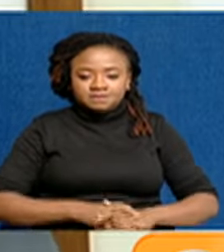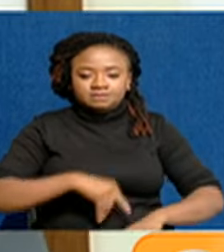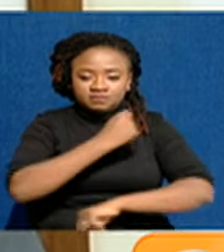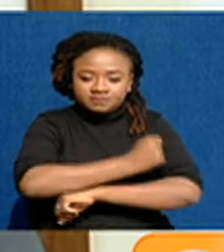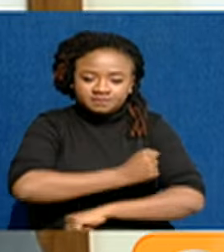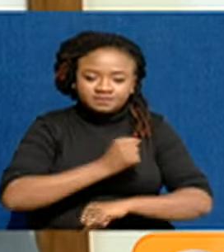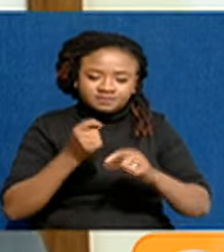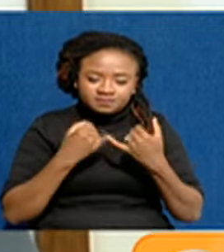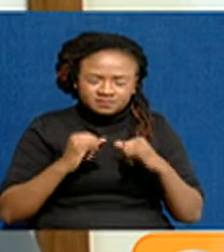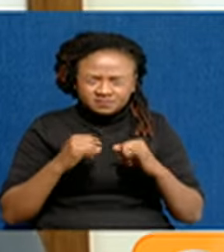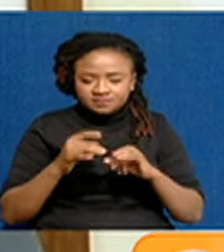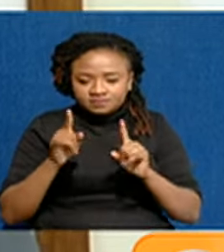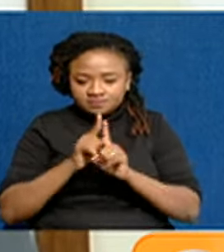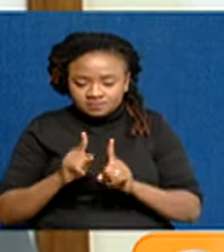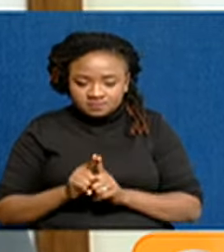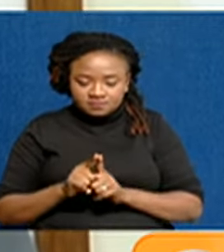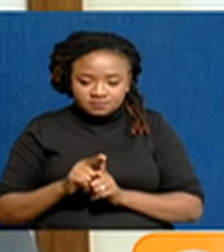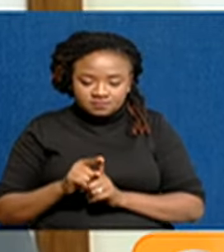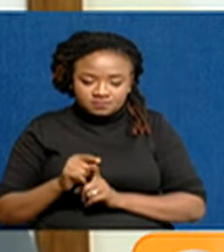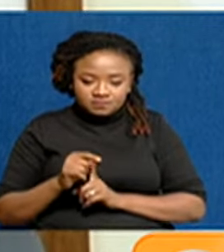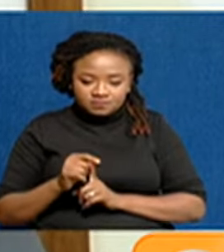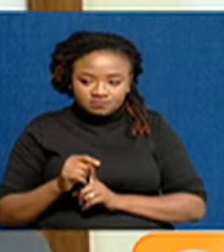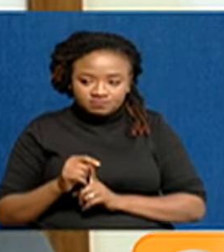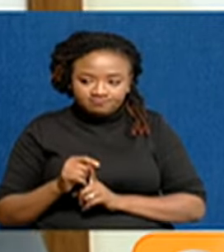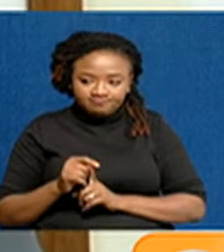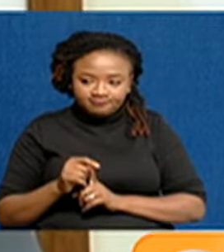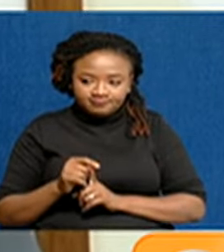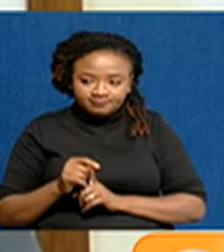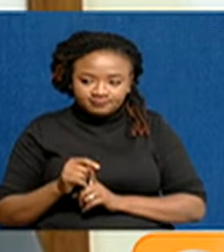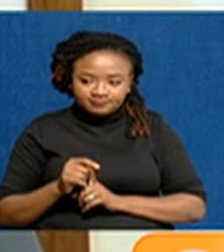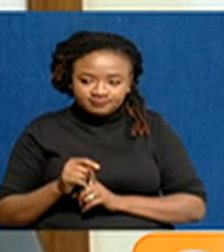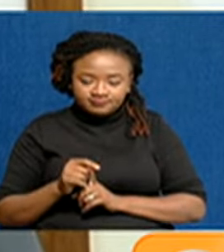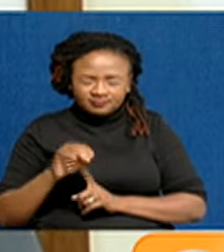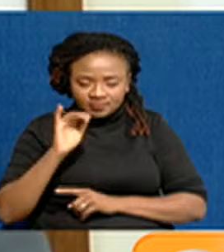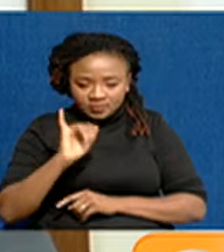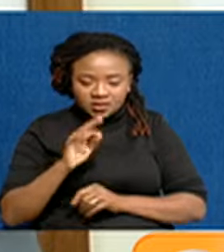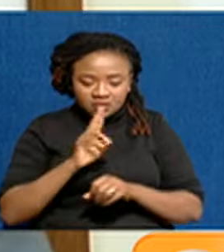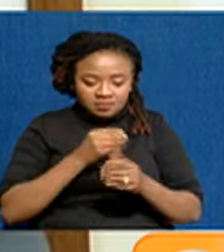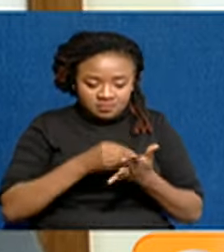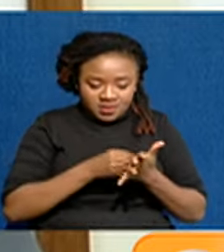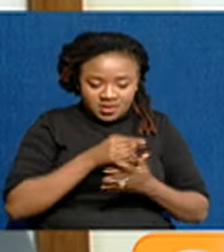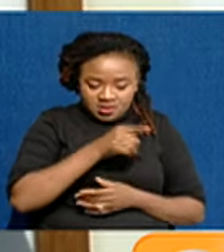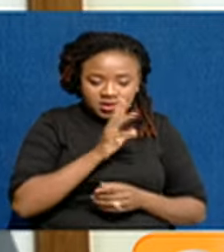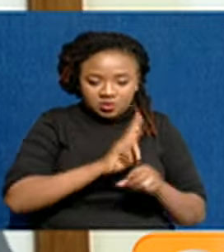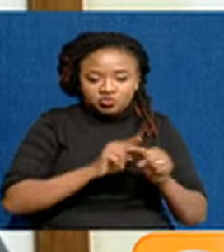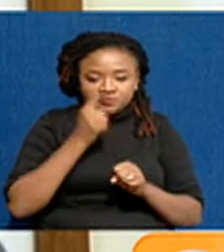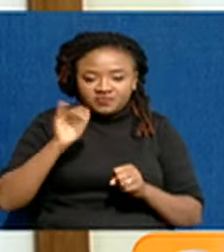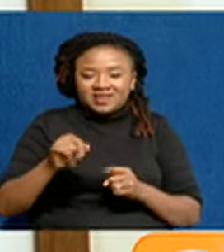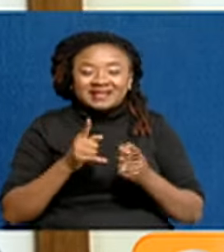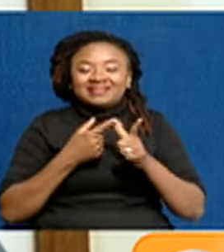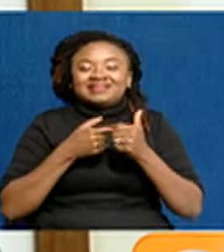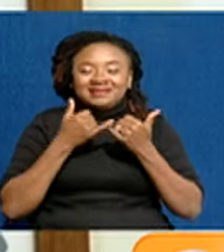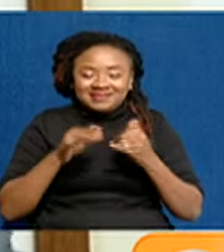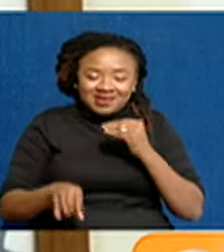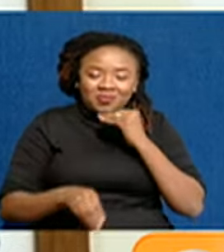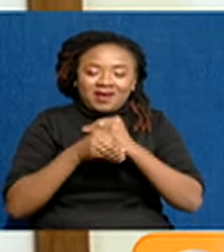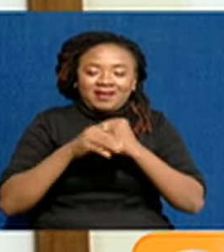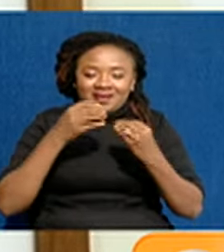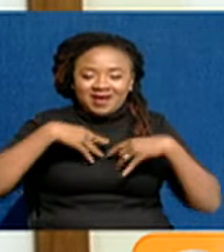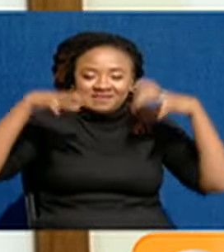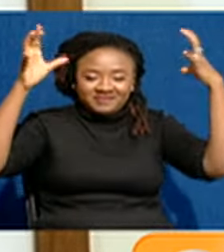all of those water sources. So that was used in that regard. And then now we have this. And this is